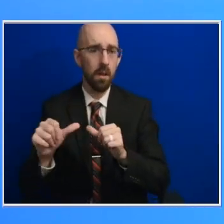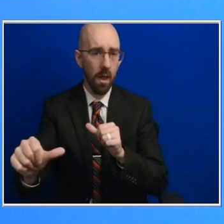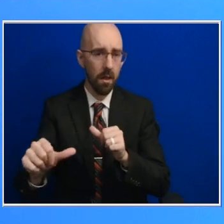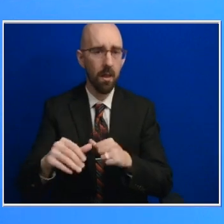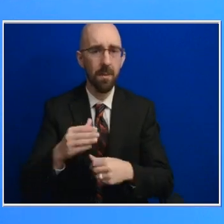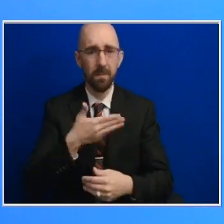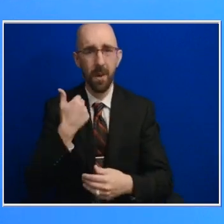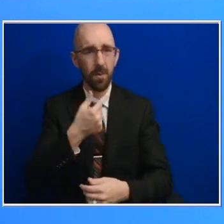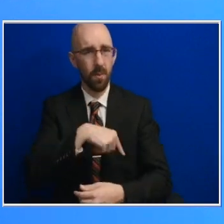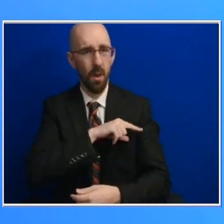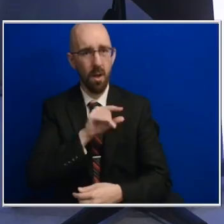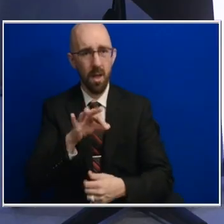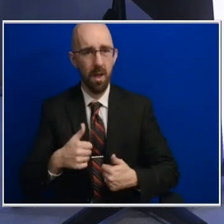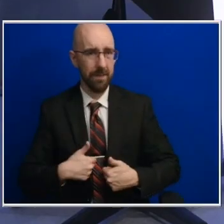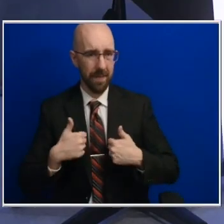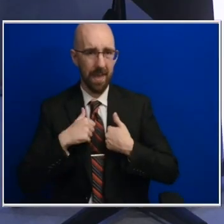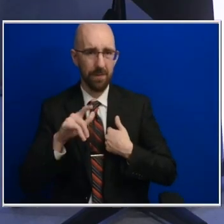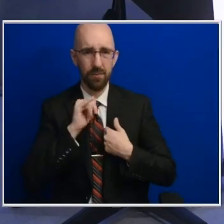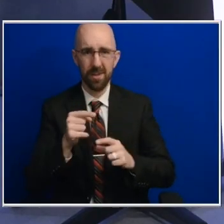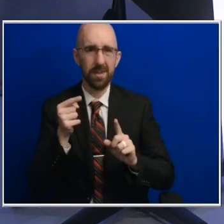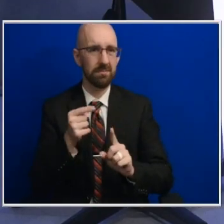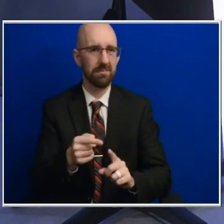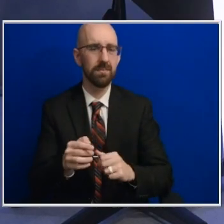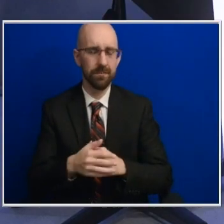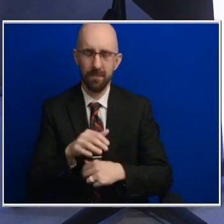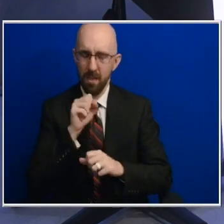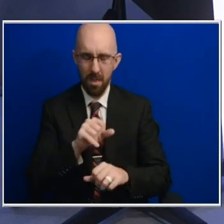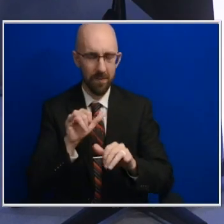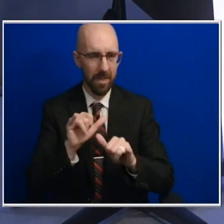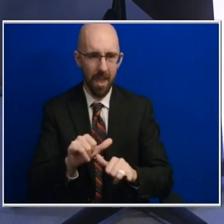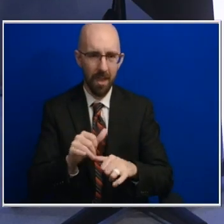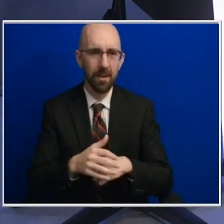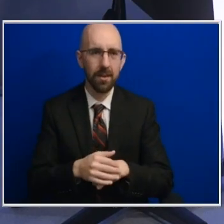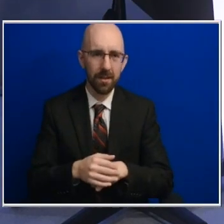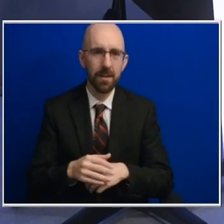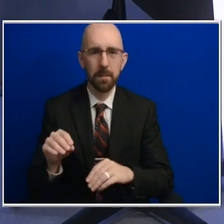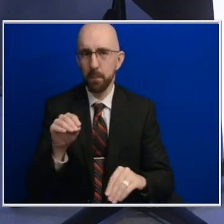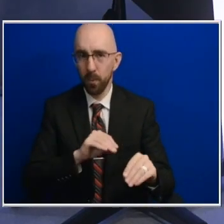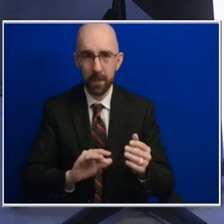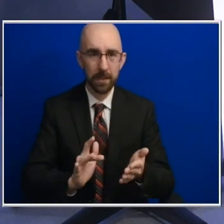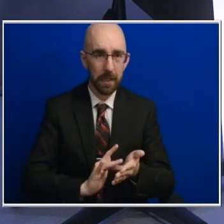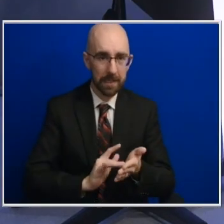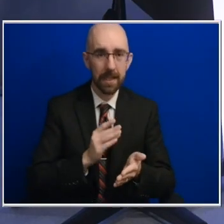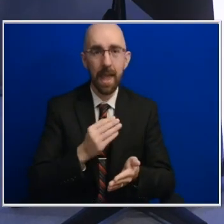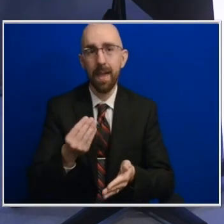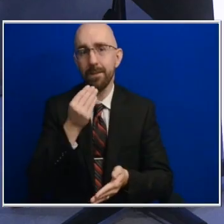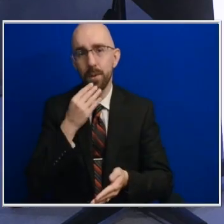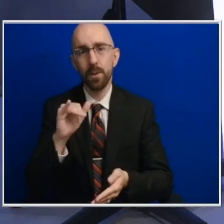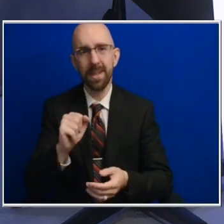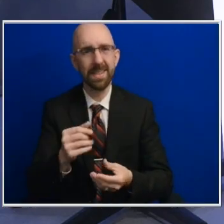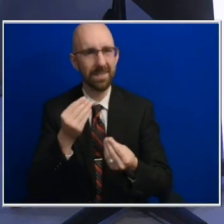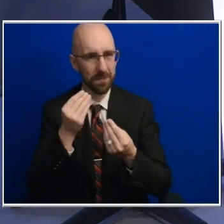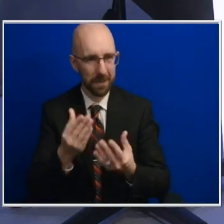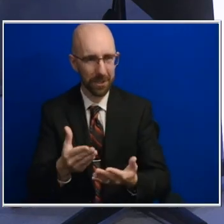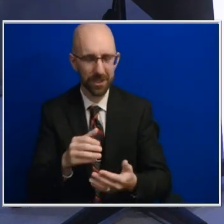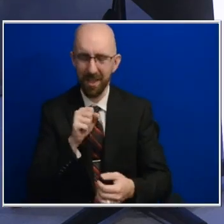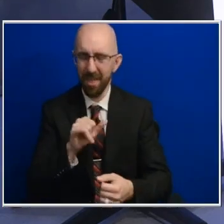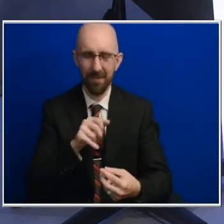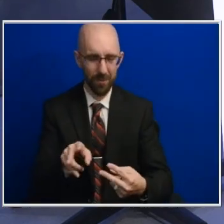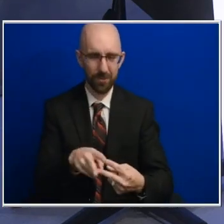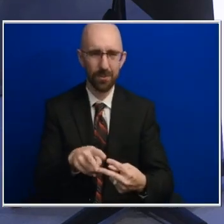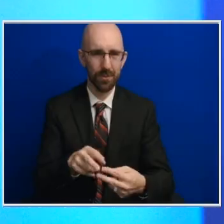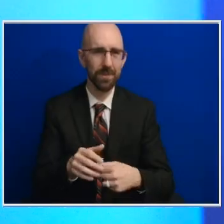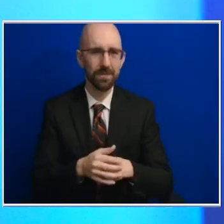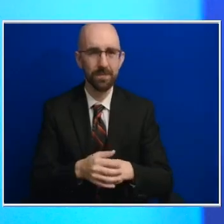life, which is really what it's about. I love that. Movement is medicine, and food is information. There you go. I love that. Dr. Troen. Well, that